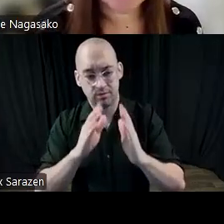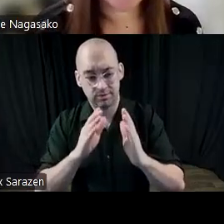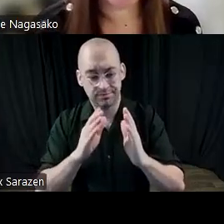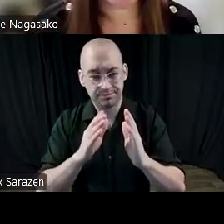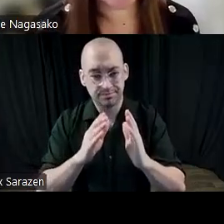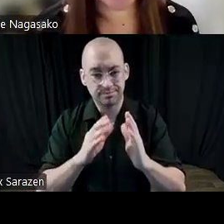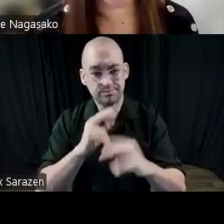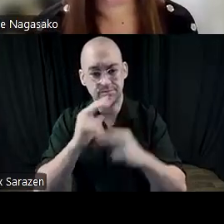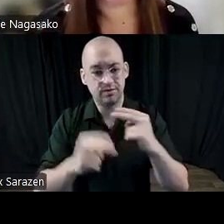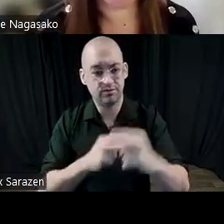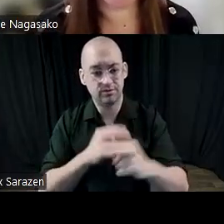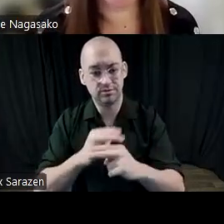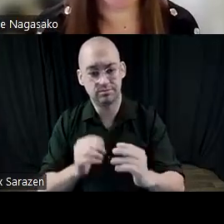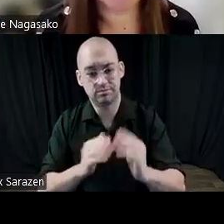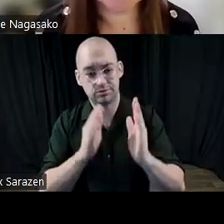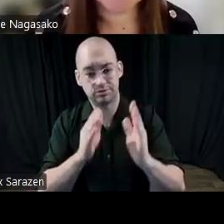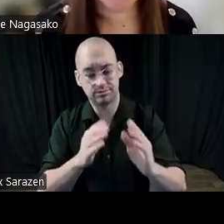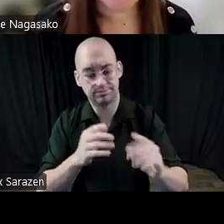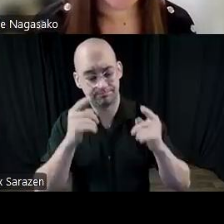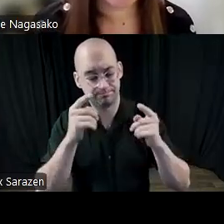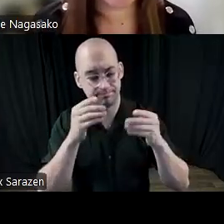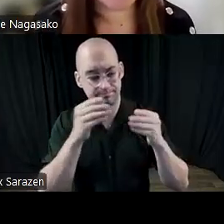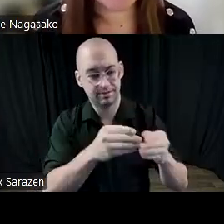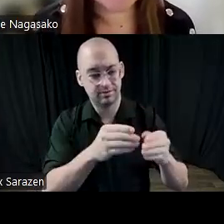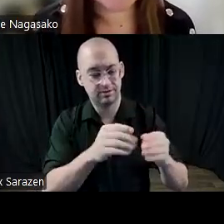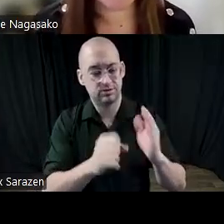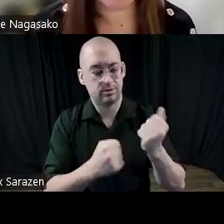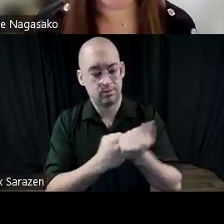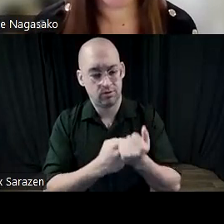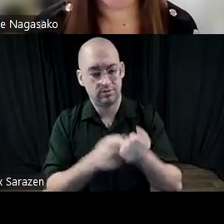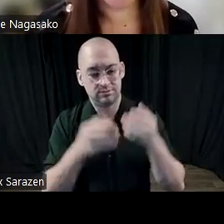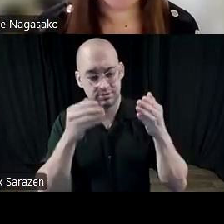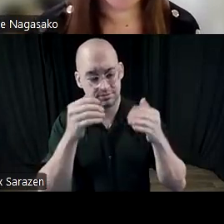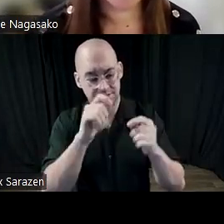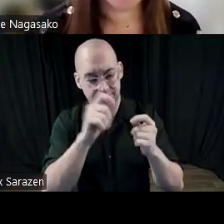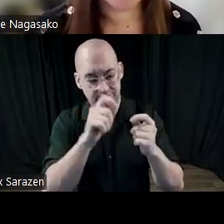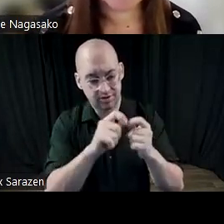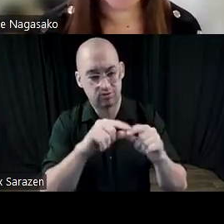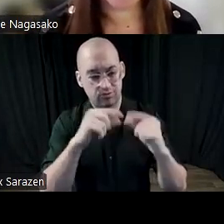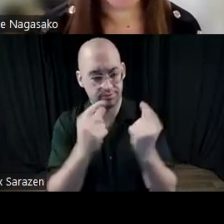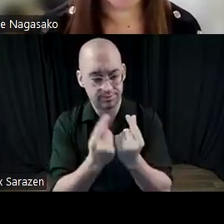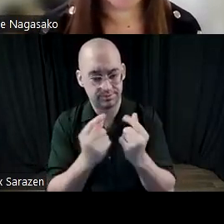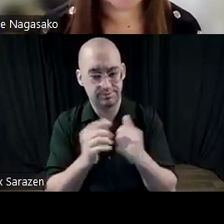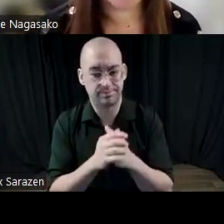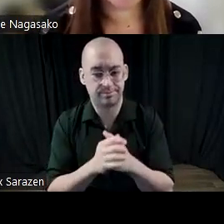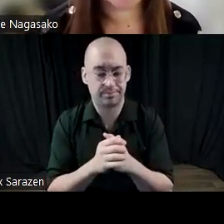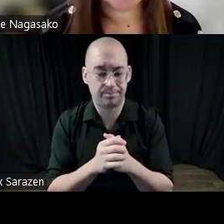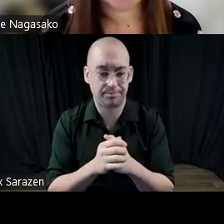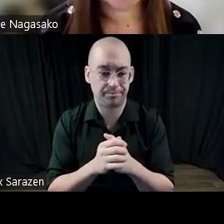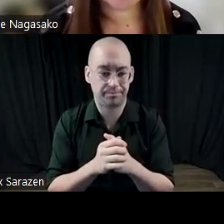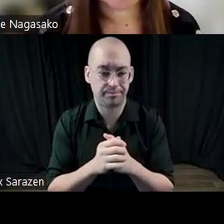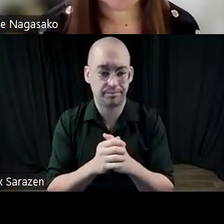with targeted supports for specific groups. And I'll kind of build on this in the next slide, if we can go to that.